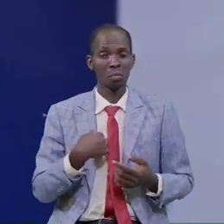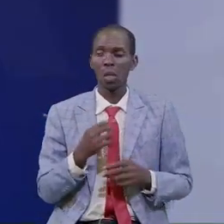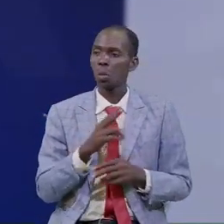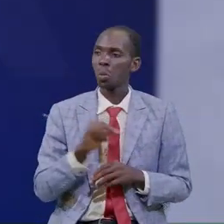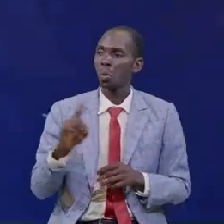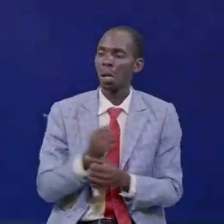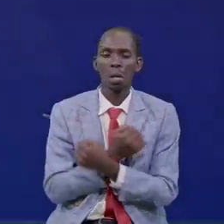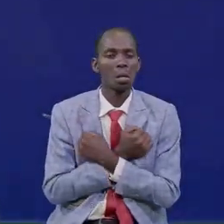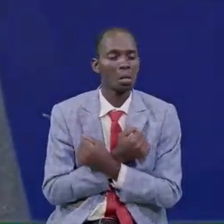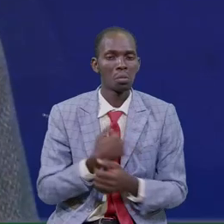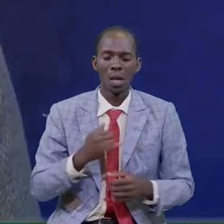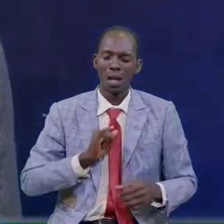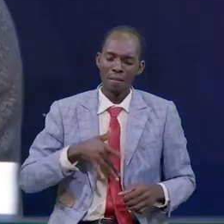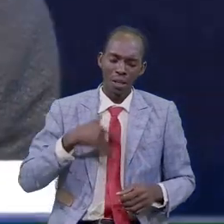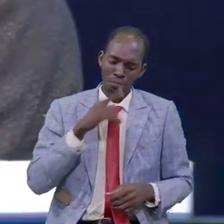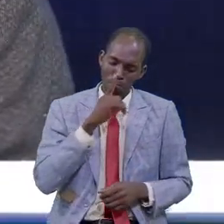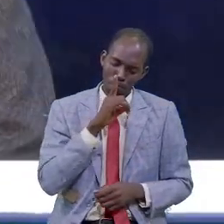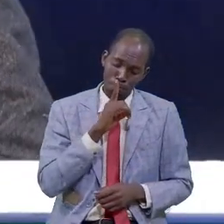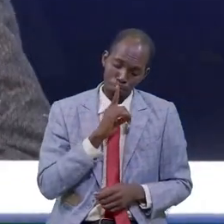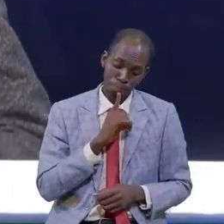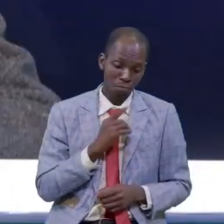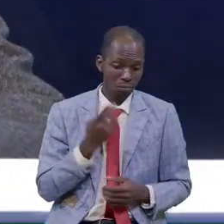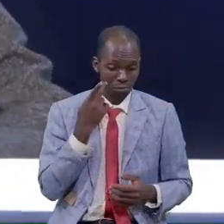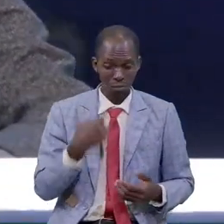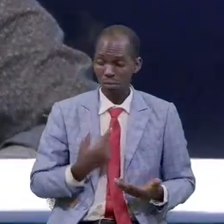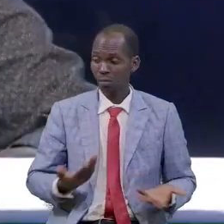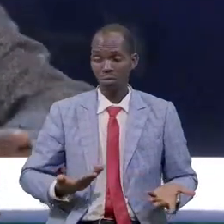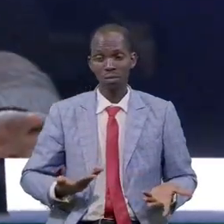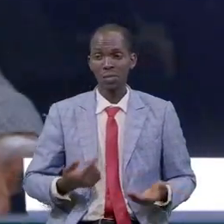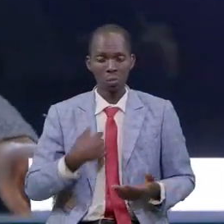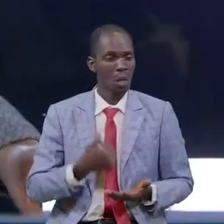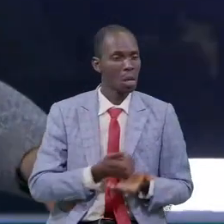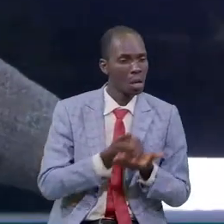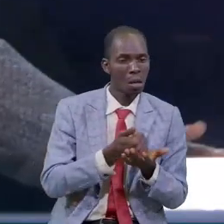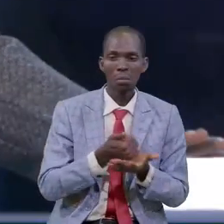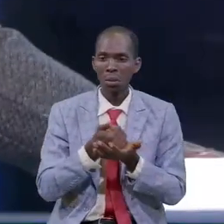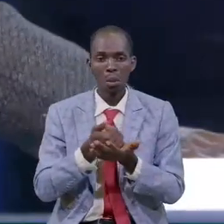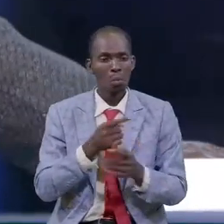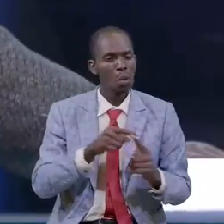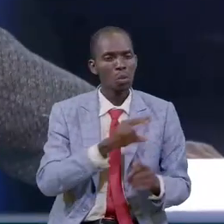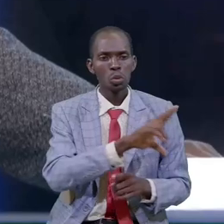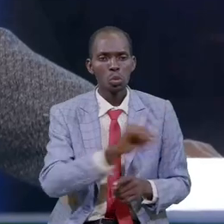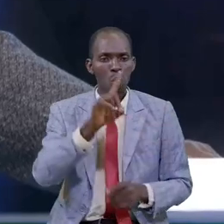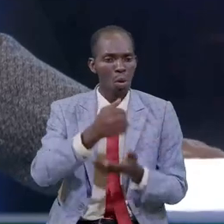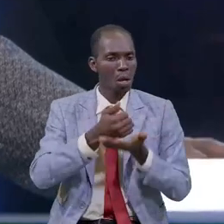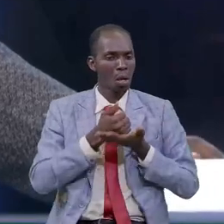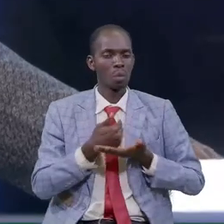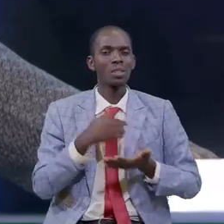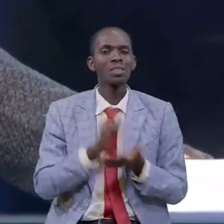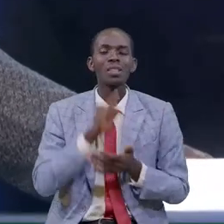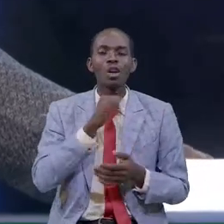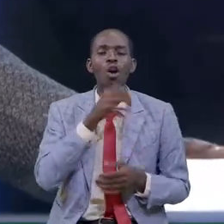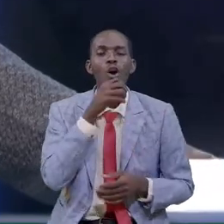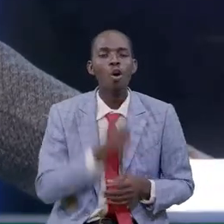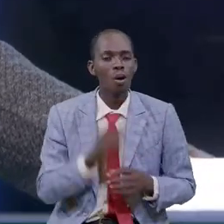Je suis solitaire. Me voici. I help people, but I never receive any. That's old tongue. Je ne reçois rien. New tongue.